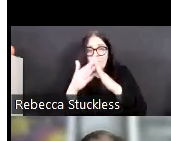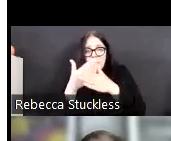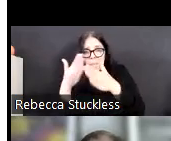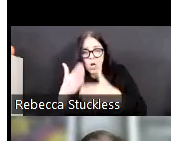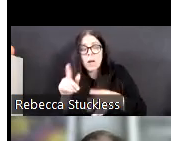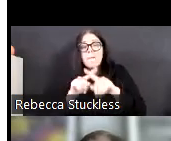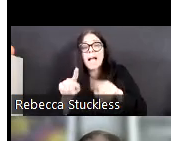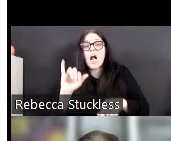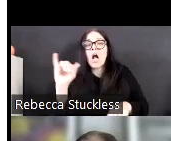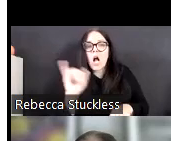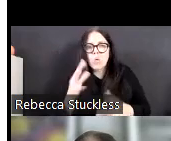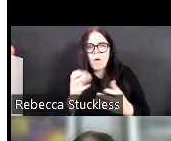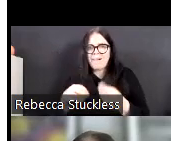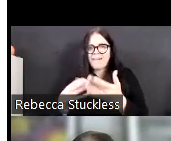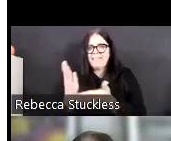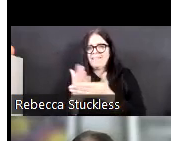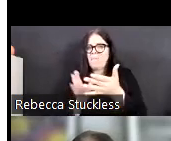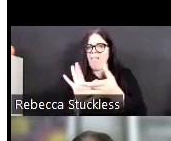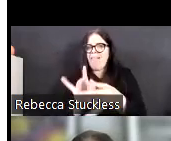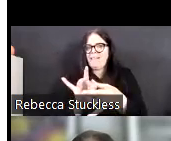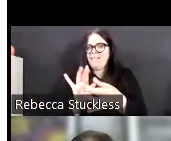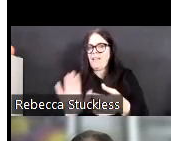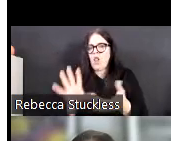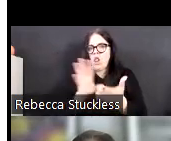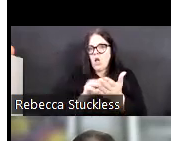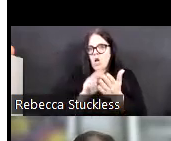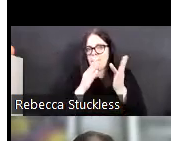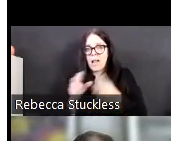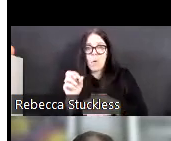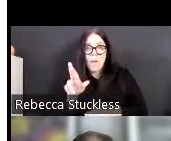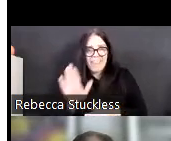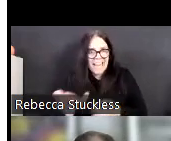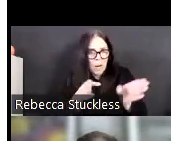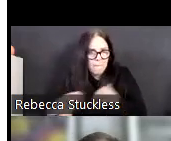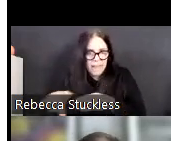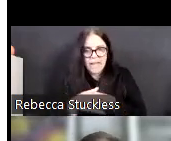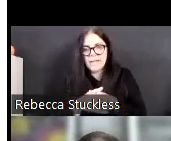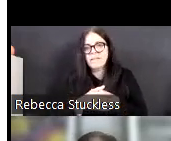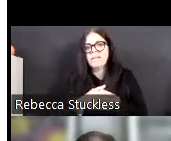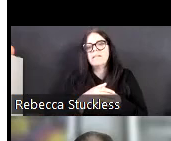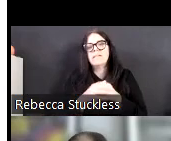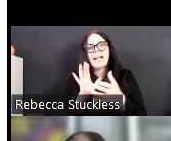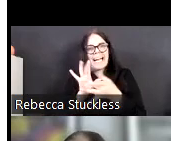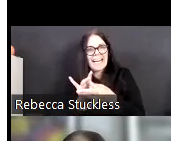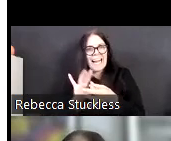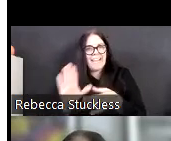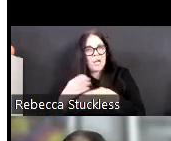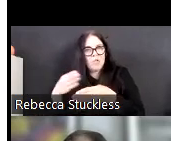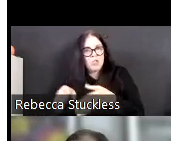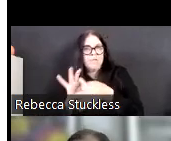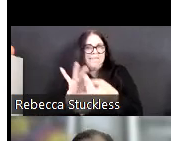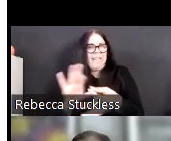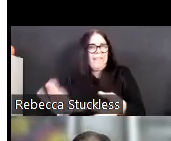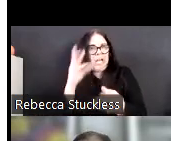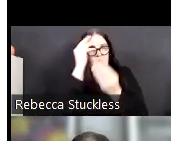that we're creating some linkage on the learner plan or their plan that connects those results to what they're thinking.